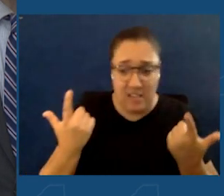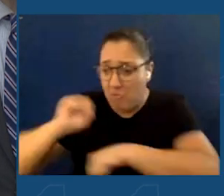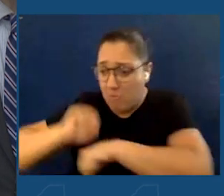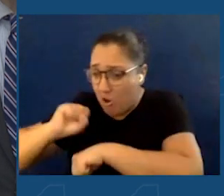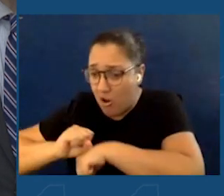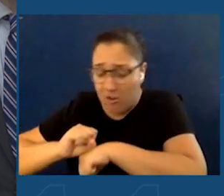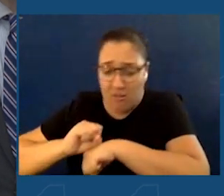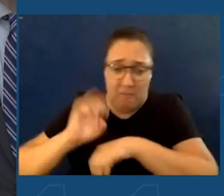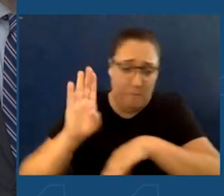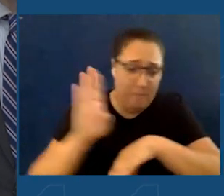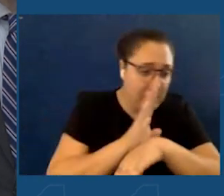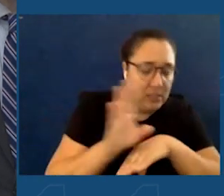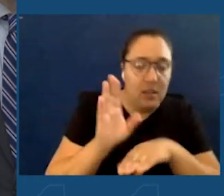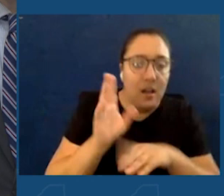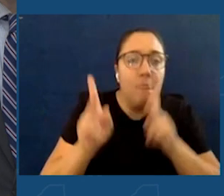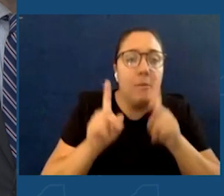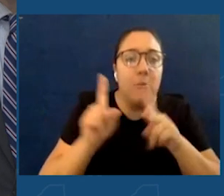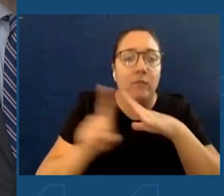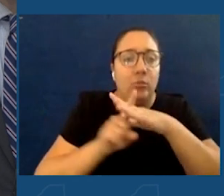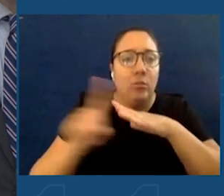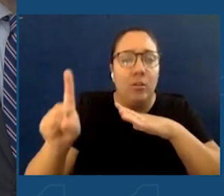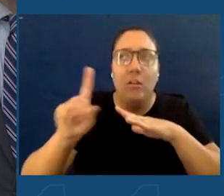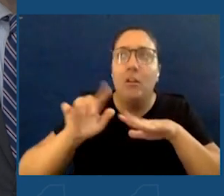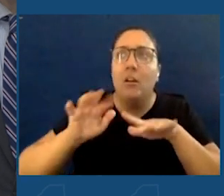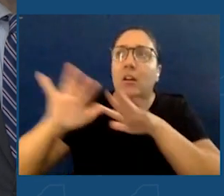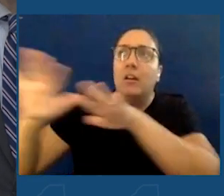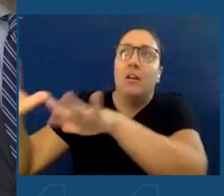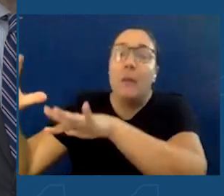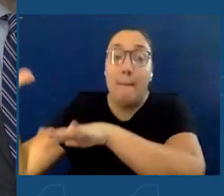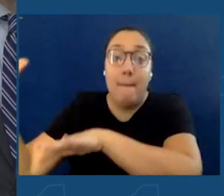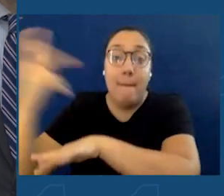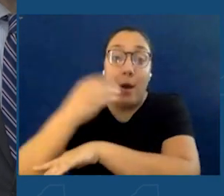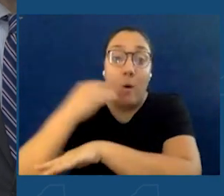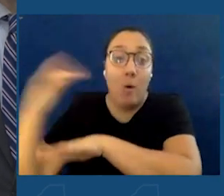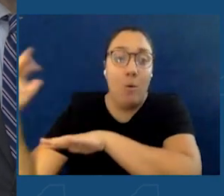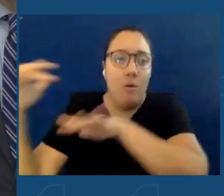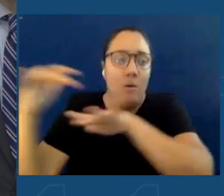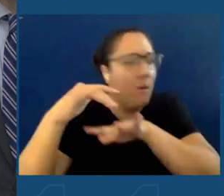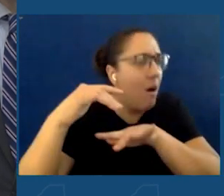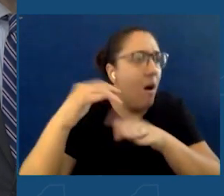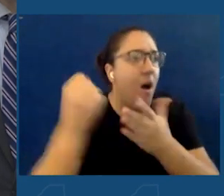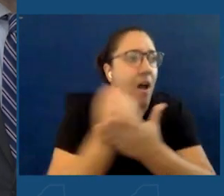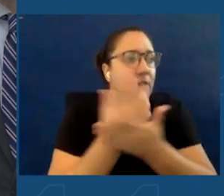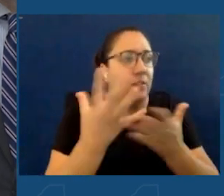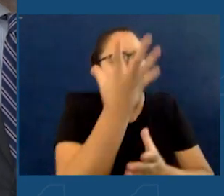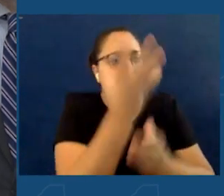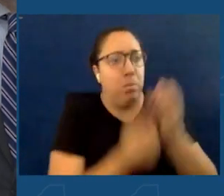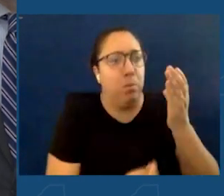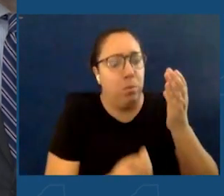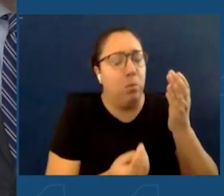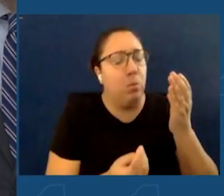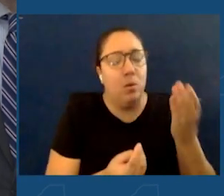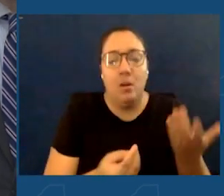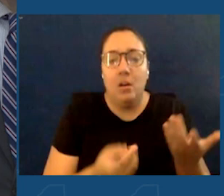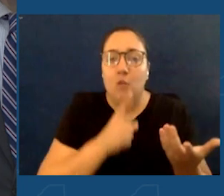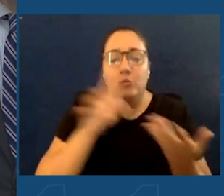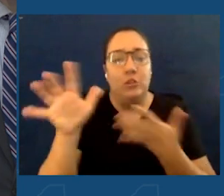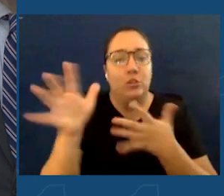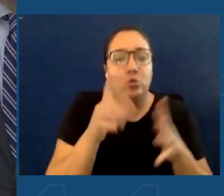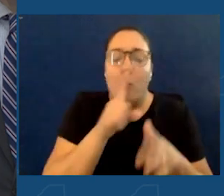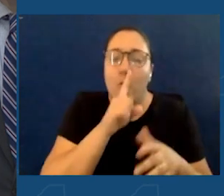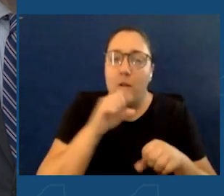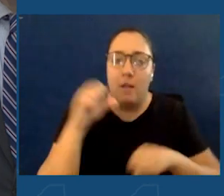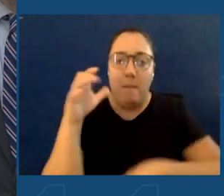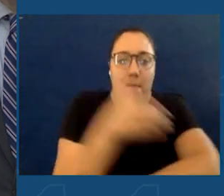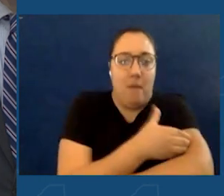evacuate and find that they came back and lost everything. And it was so powerful, this storm, that it literally submerged entire communities